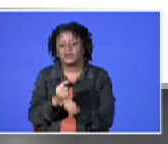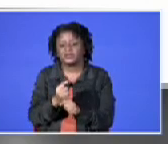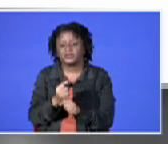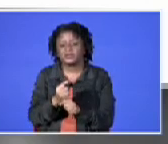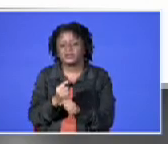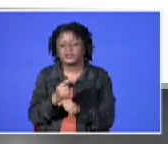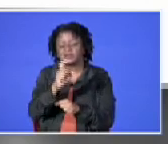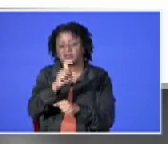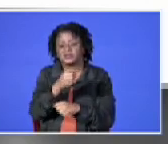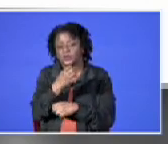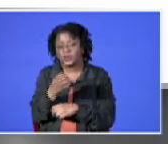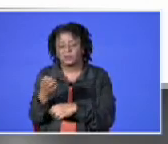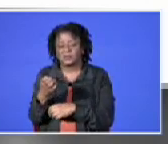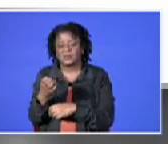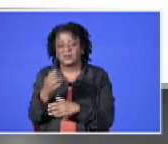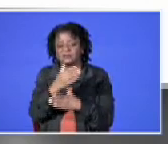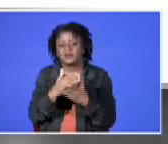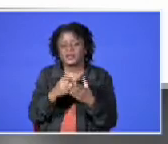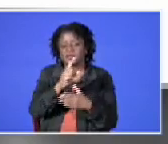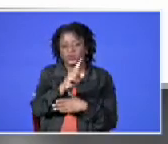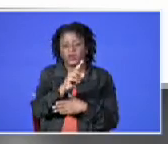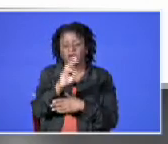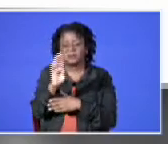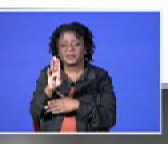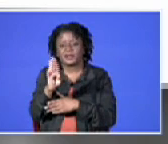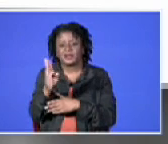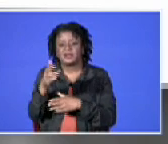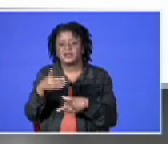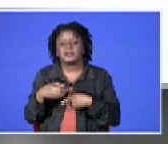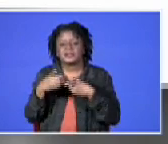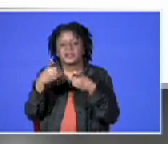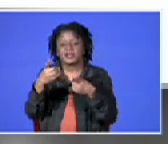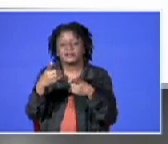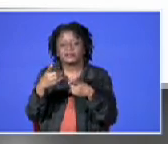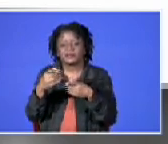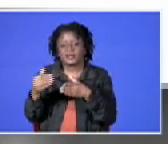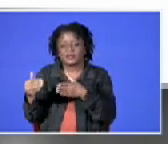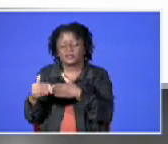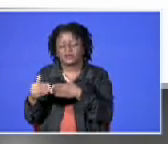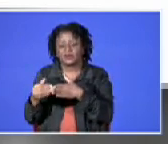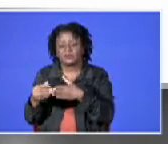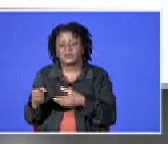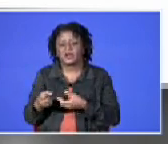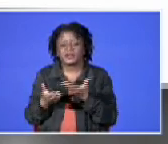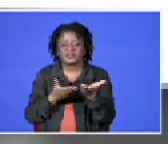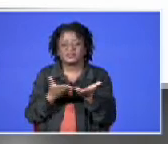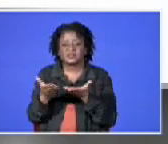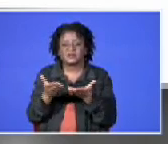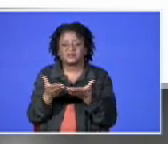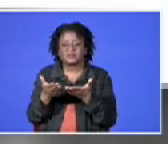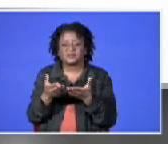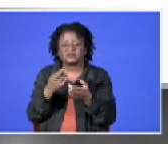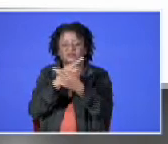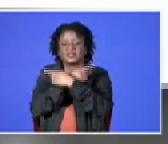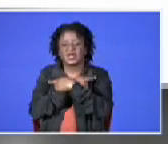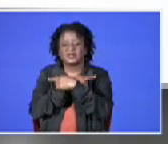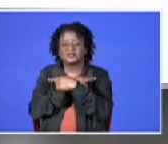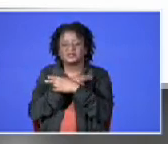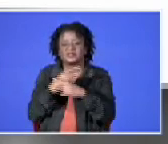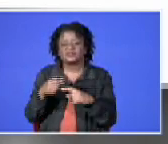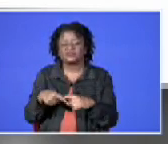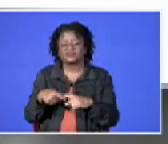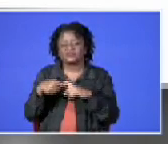Friday. Phase 1B includes delivery and curbside service and construction, as well as relaxing restrictions on